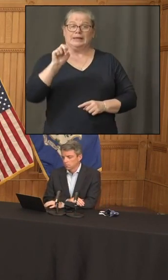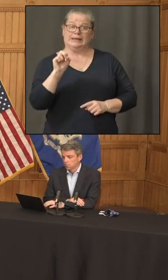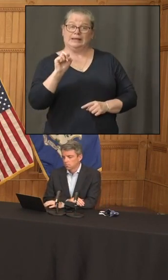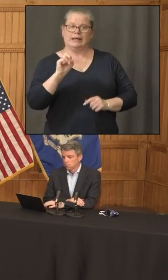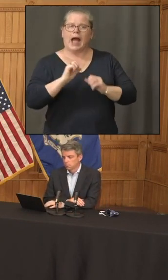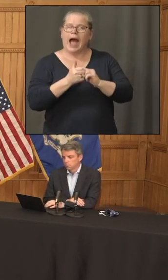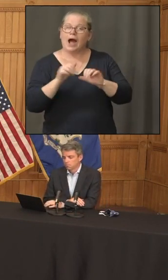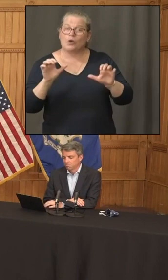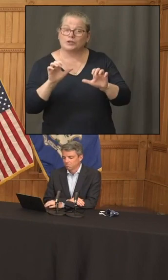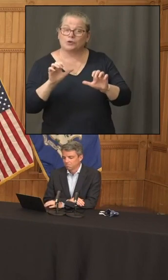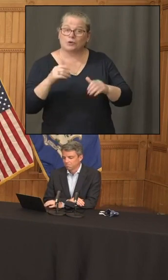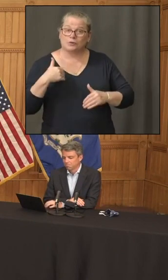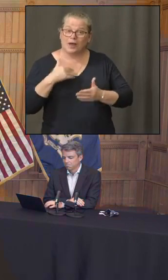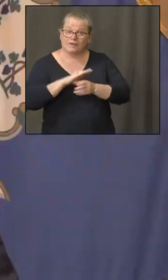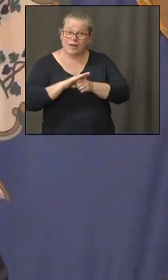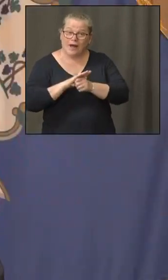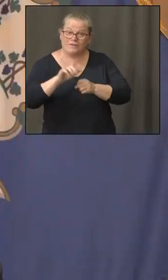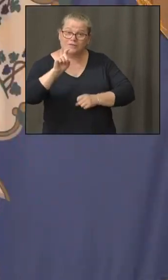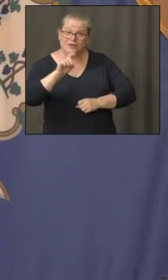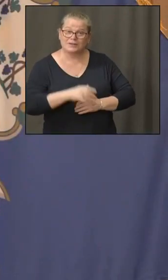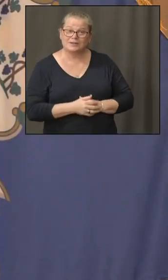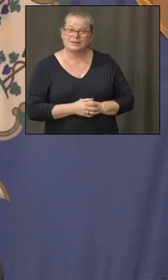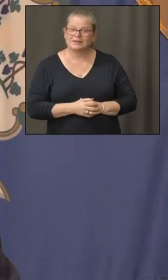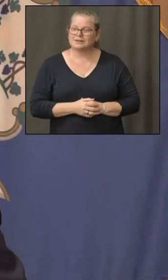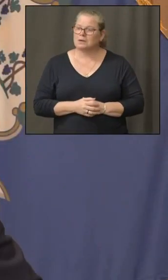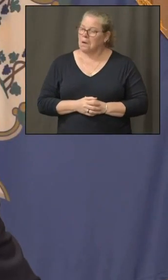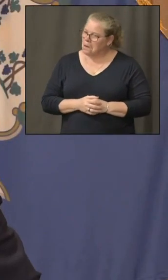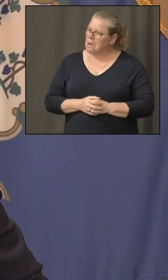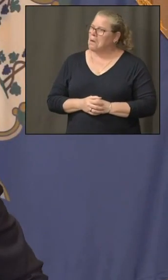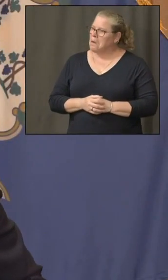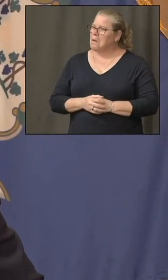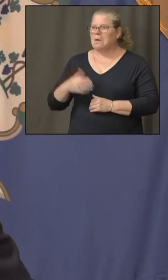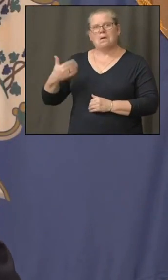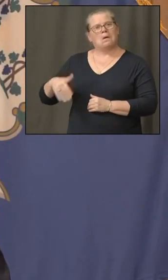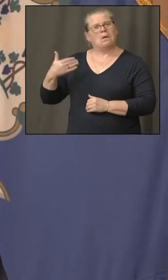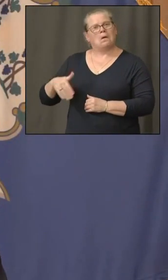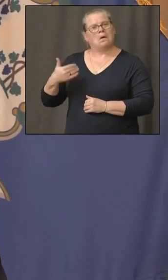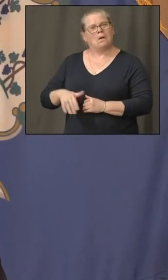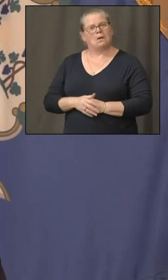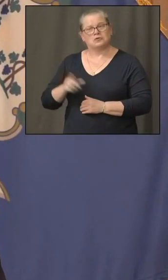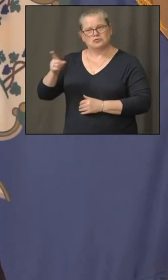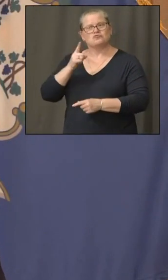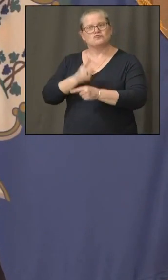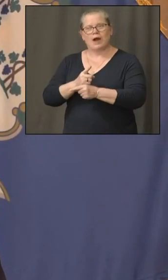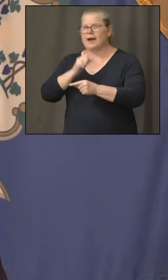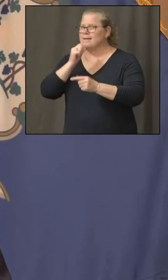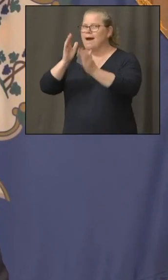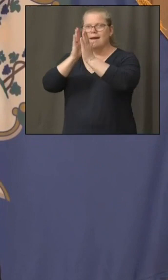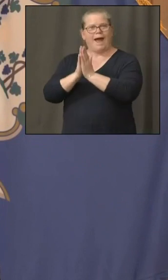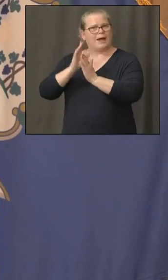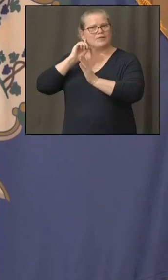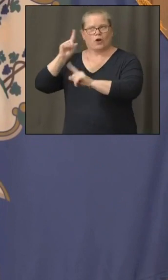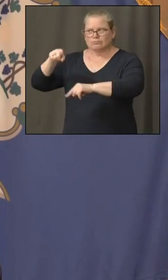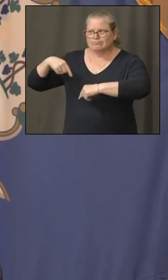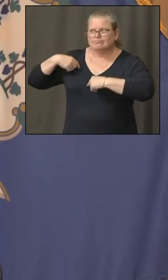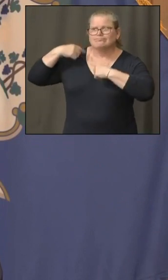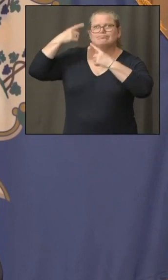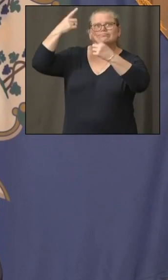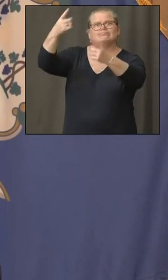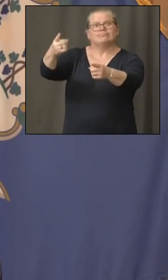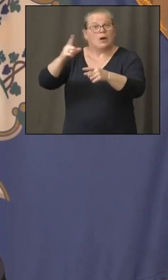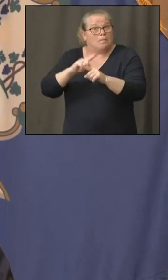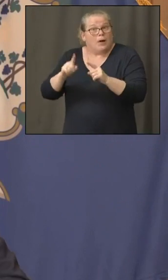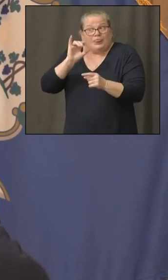Wow. You're right about that, and it's good that you didn't have to ask that question because, as we've talked about